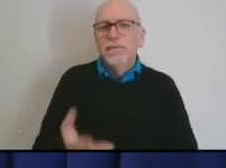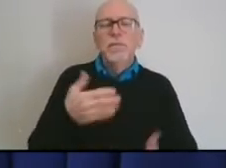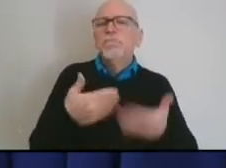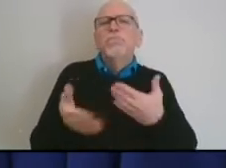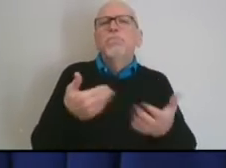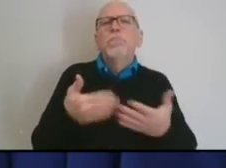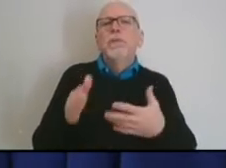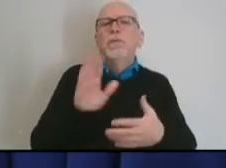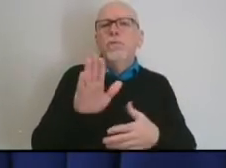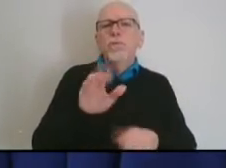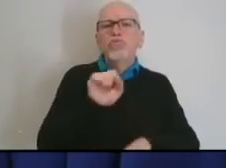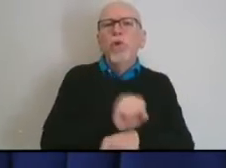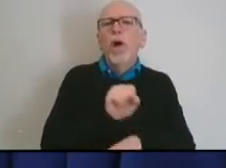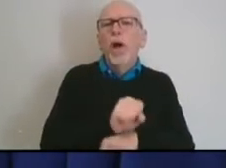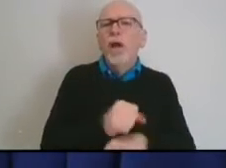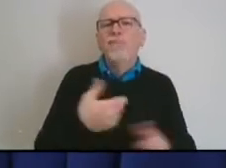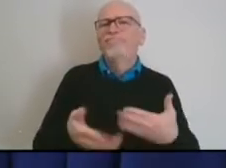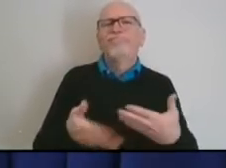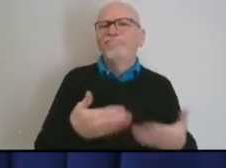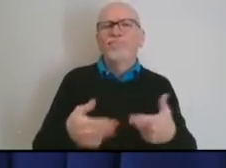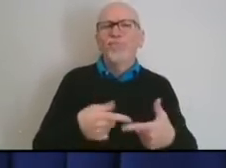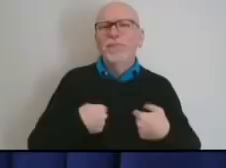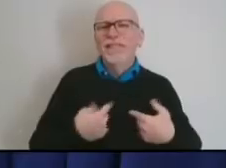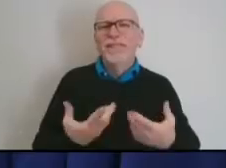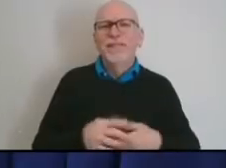your profession,